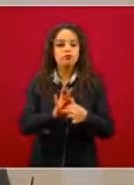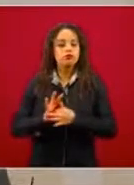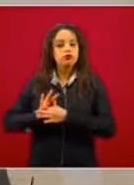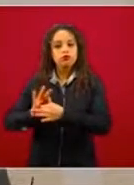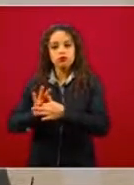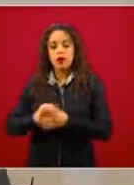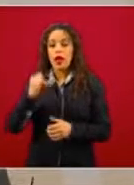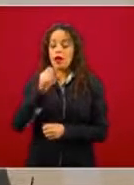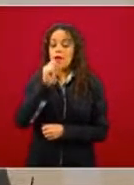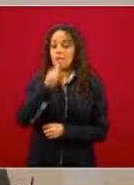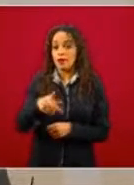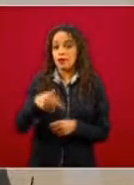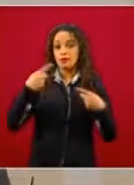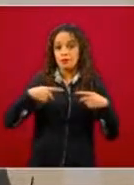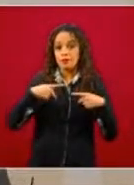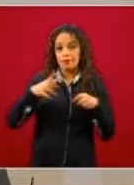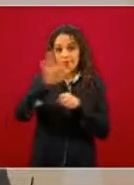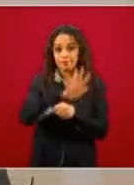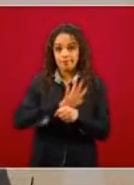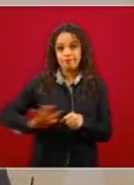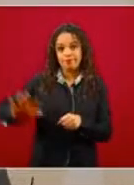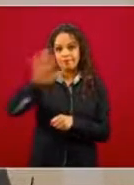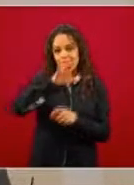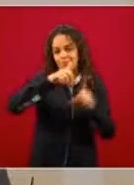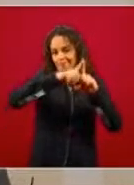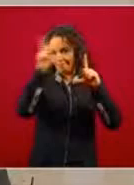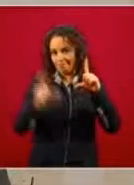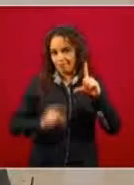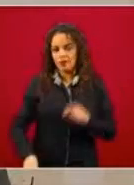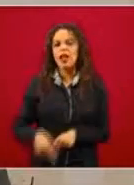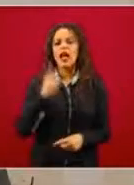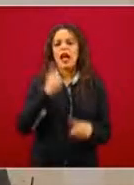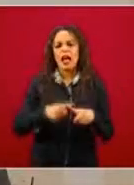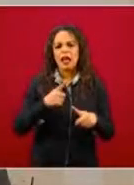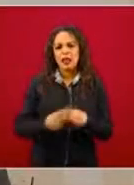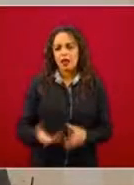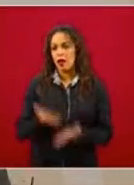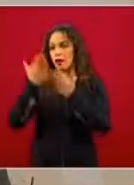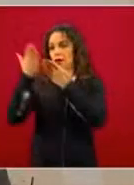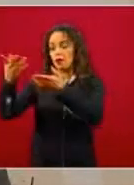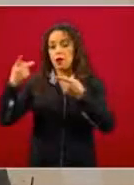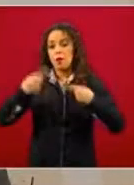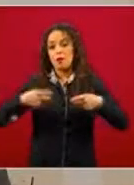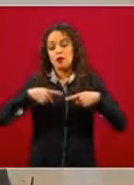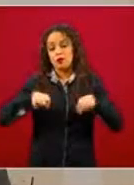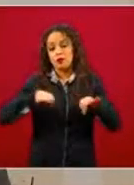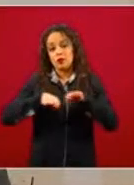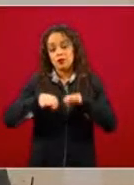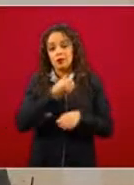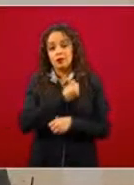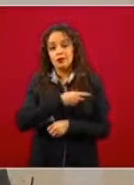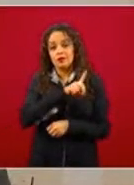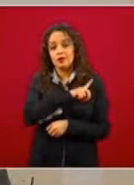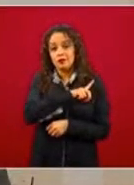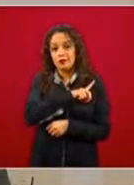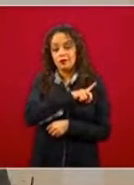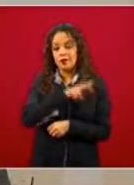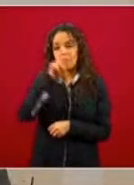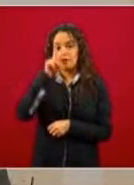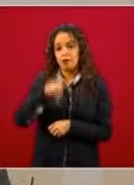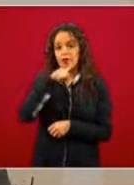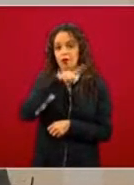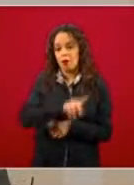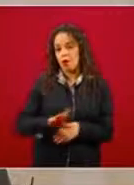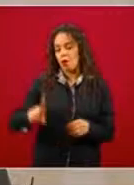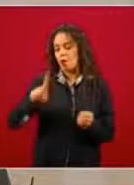colleagues, but for everyone that is involved in this situation. Hats off to the healthcare